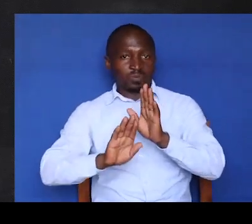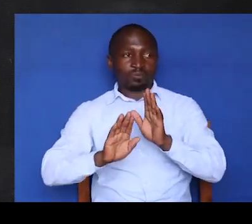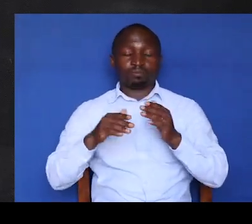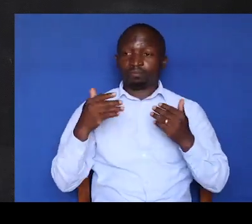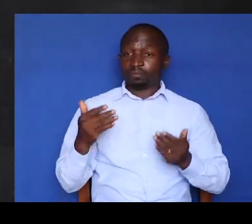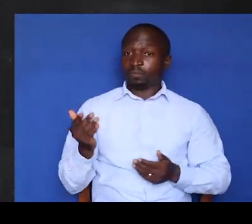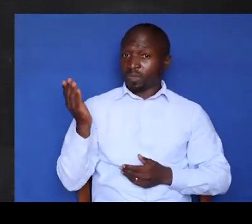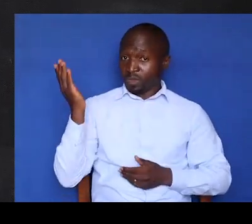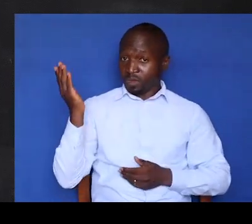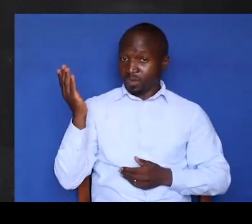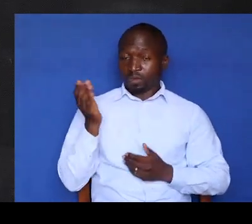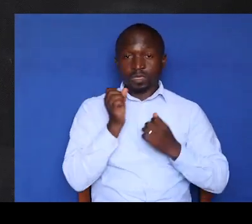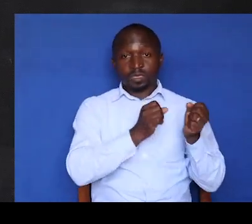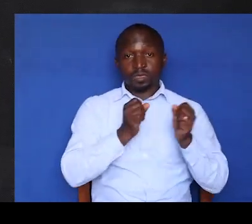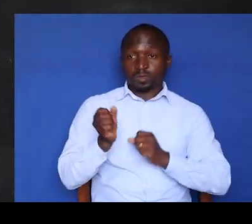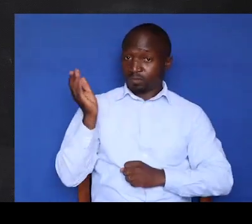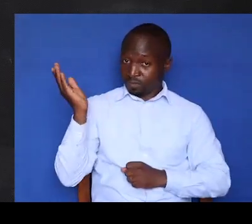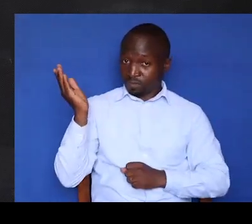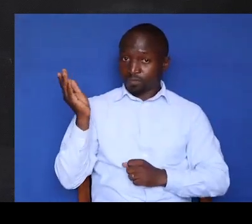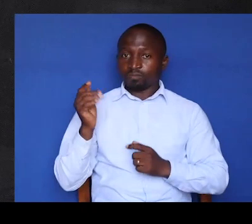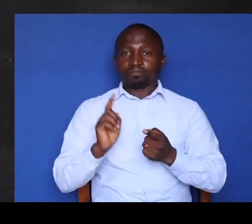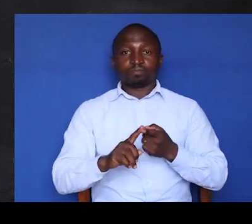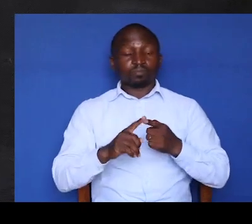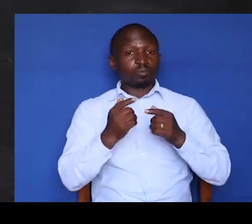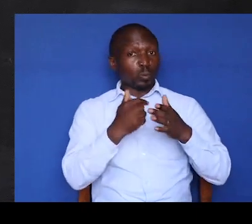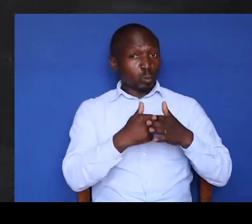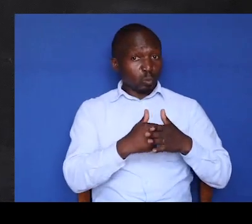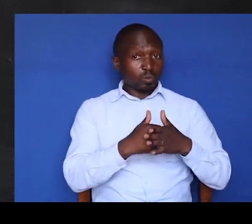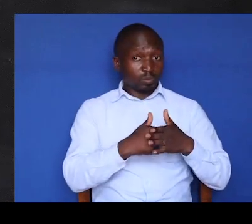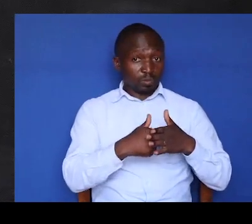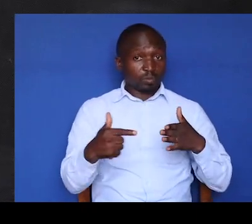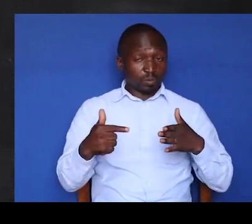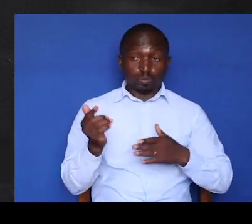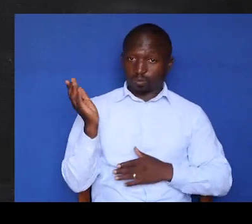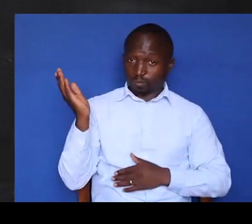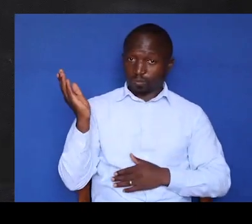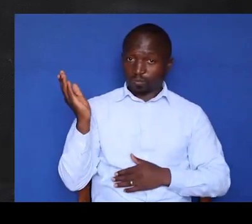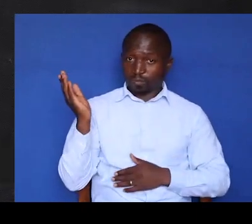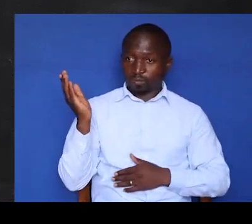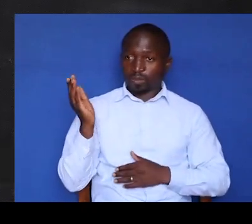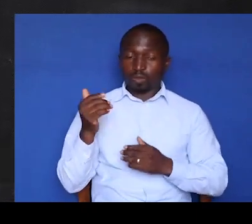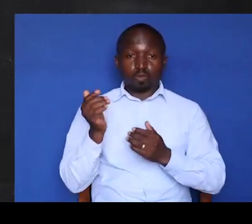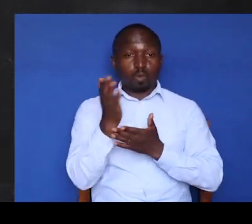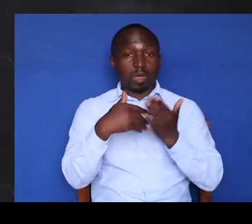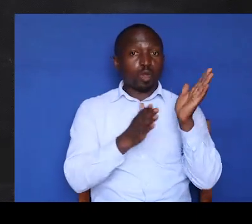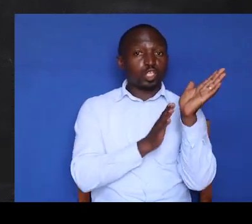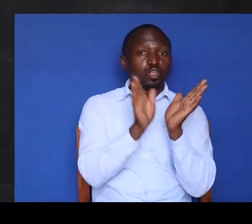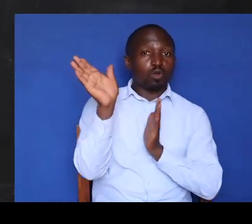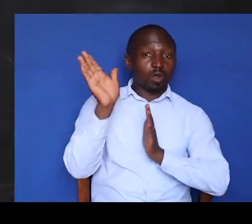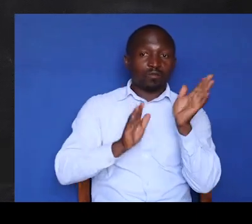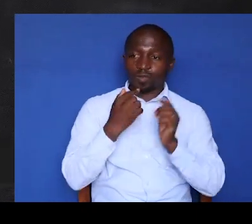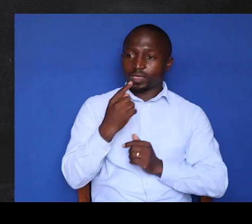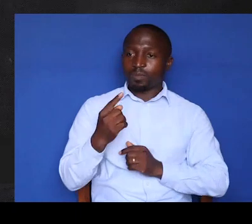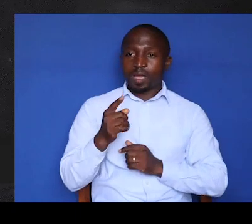This fluvial phenomena of water volume fluctuation is what geographically understood as a